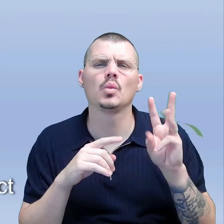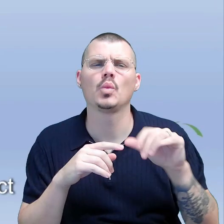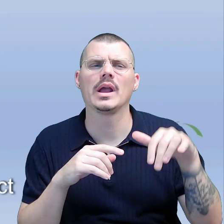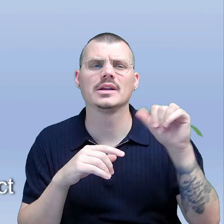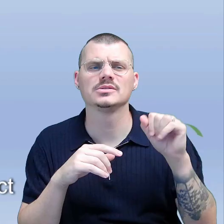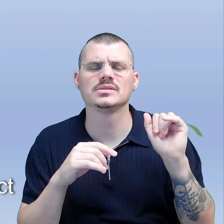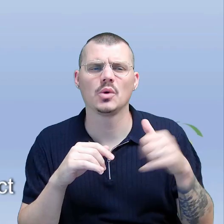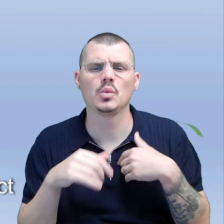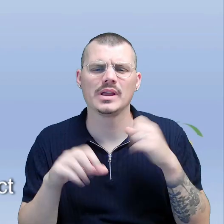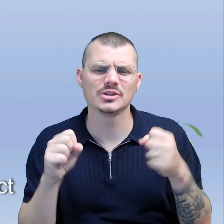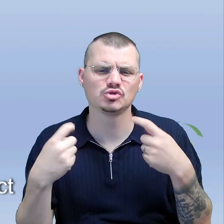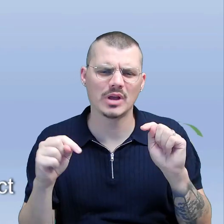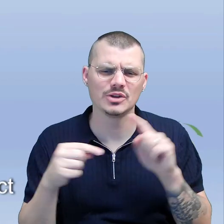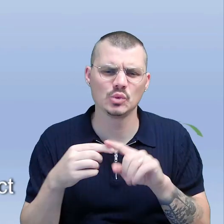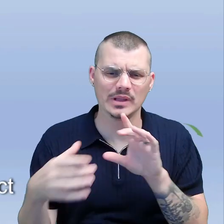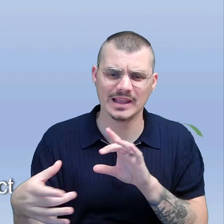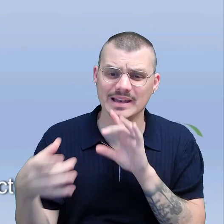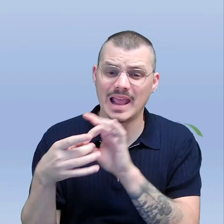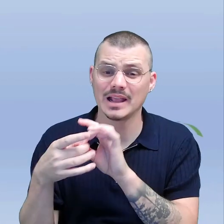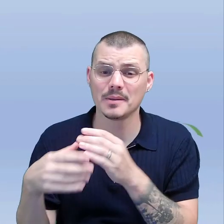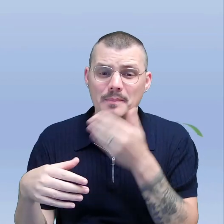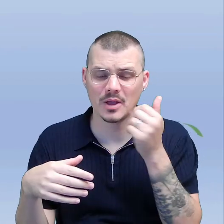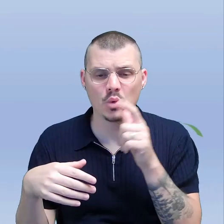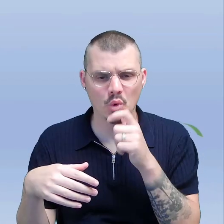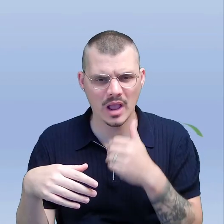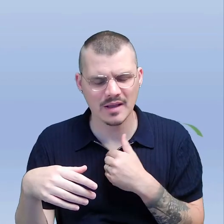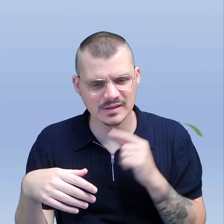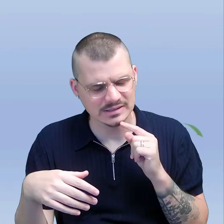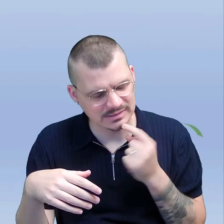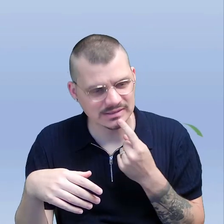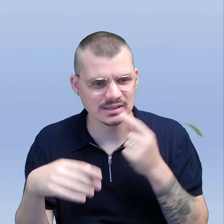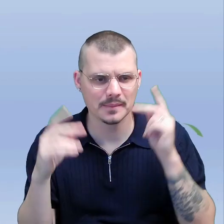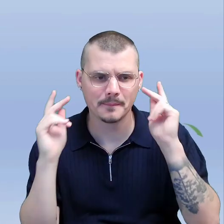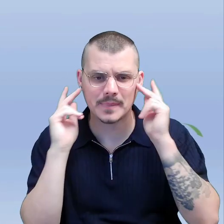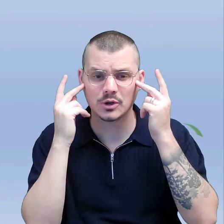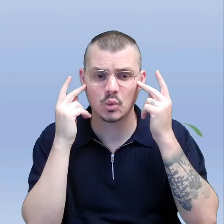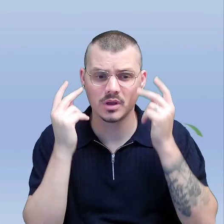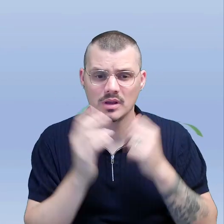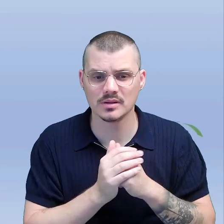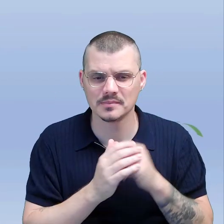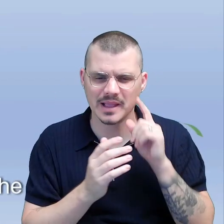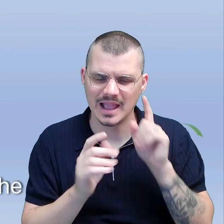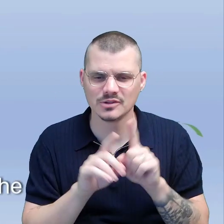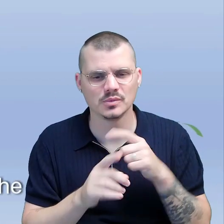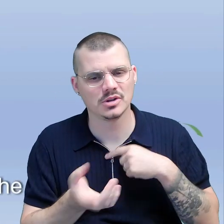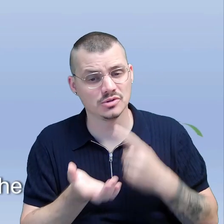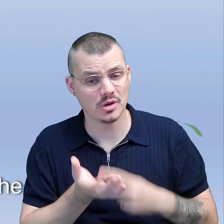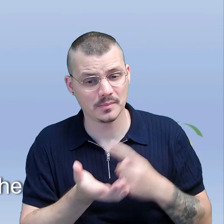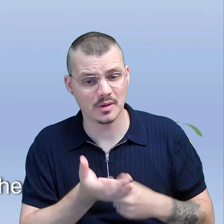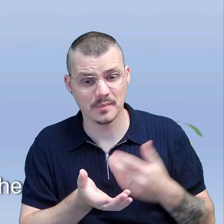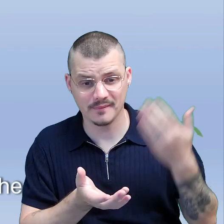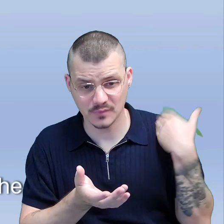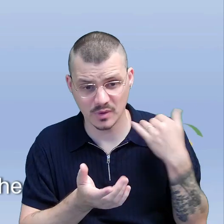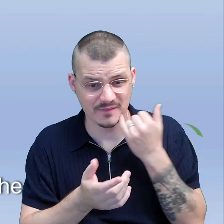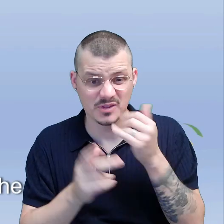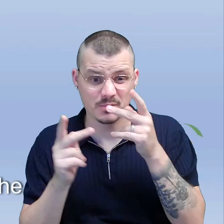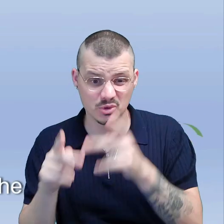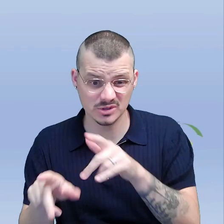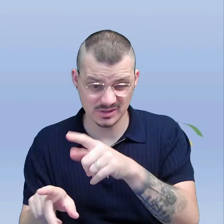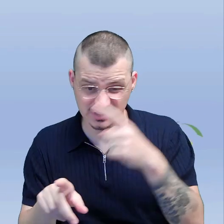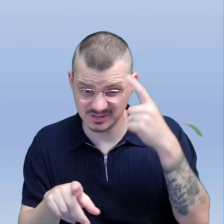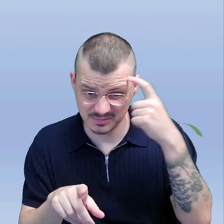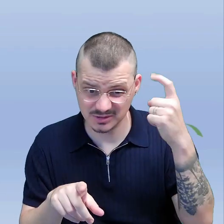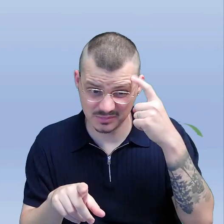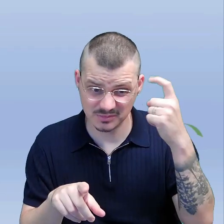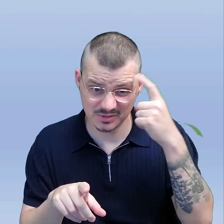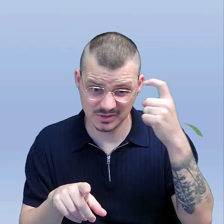What are some ways to try and connect better with people who have severe paranoia? Because as we talked about before, if the